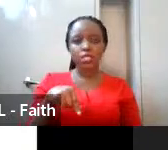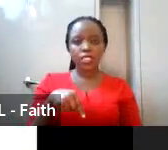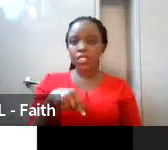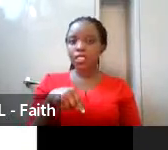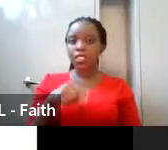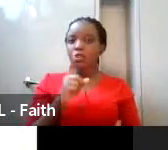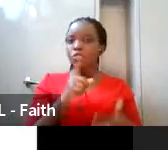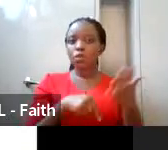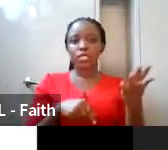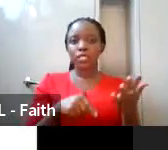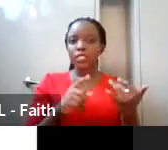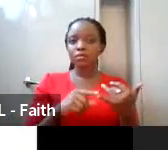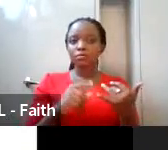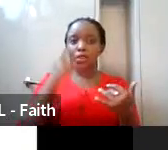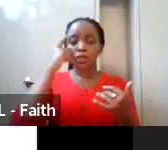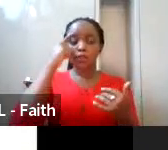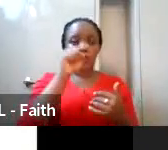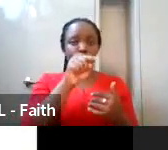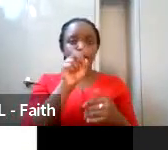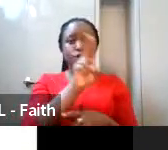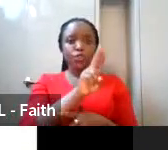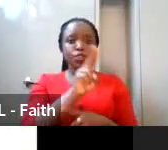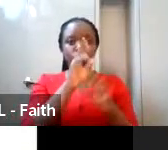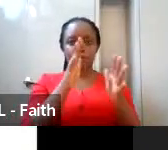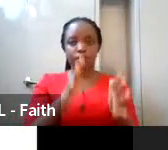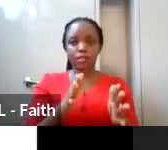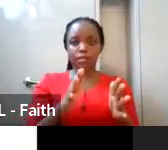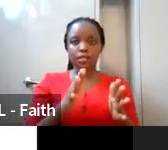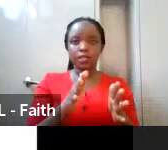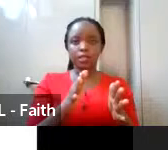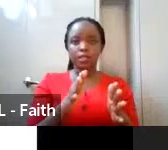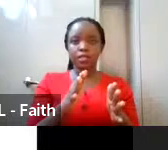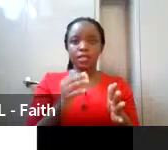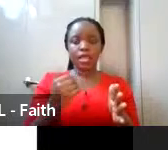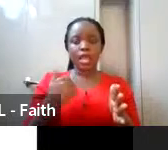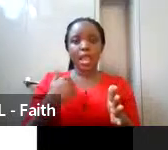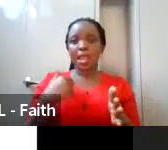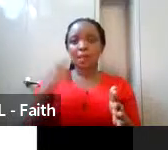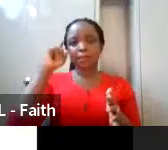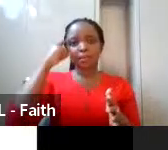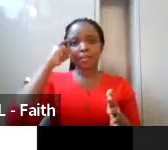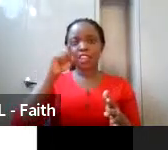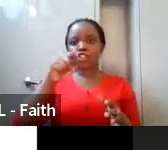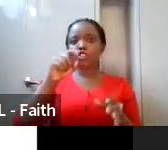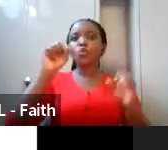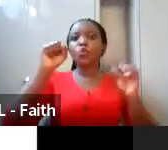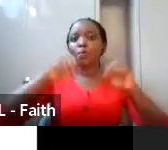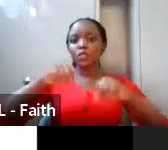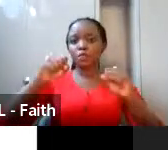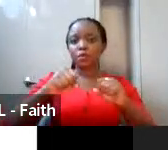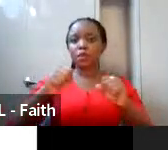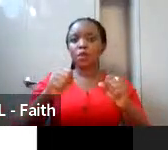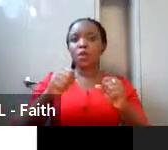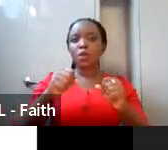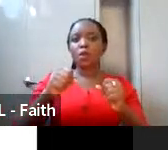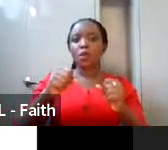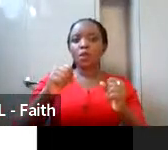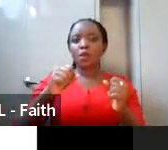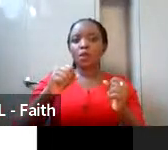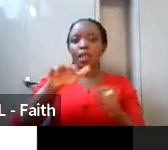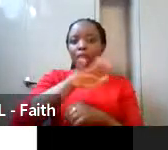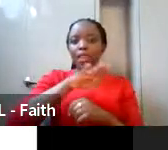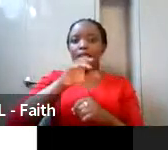As for you as a user who's on ETR, I'm assuming Yes. Yeah. you have a platform that you can be